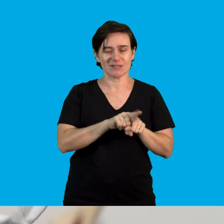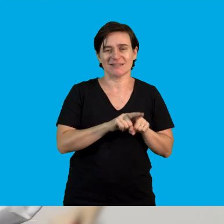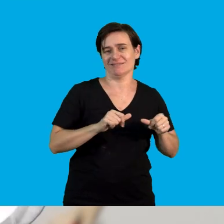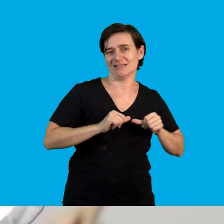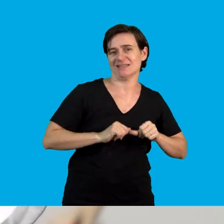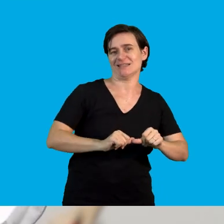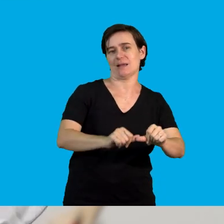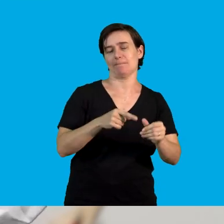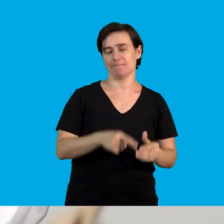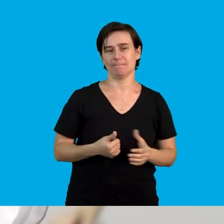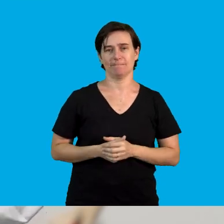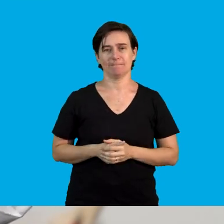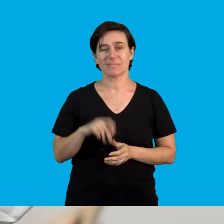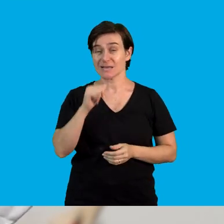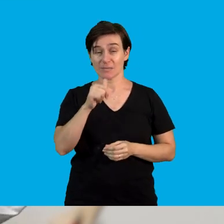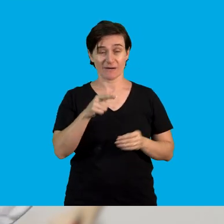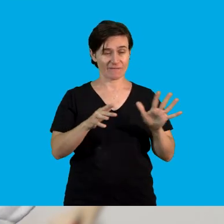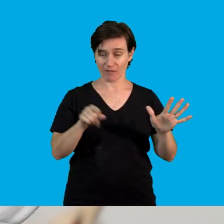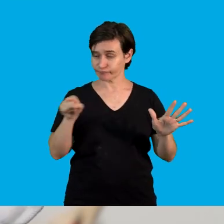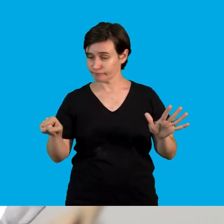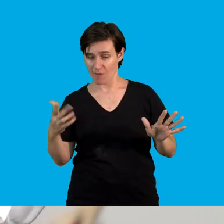look for the variable and the